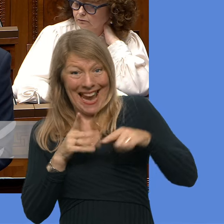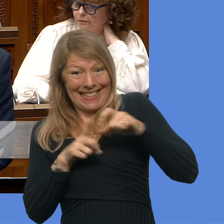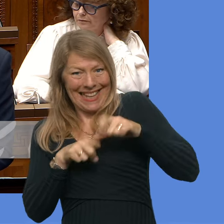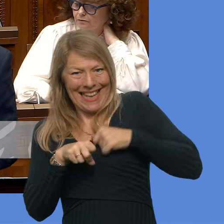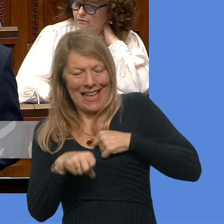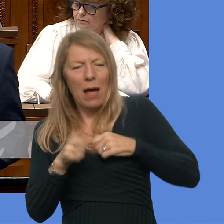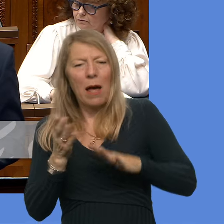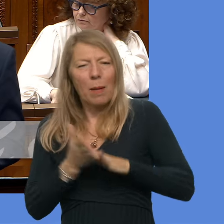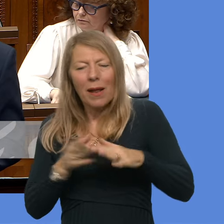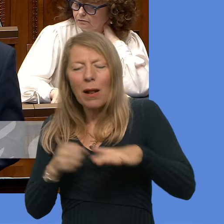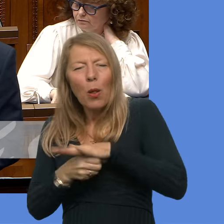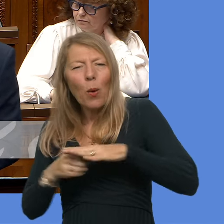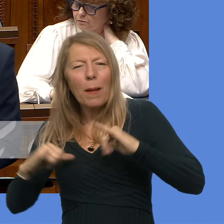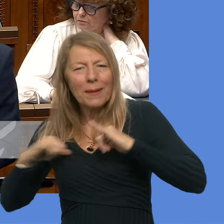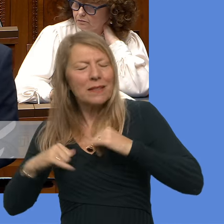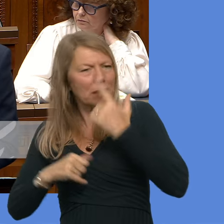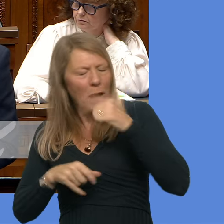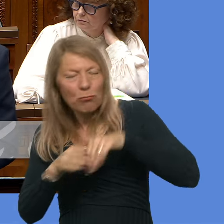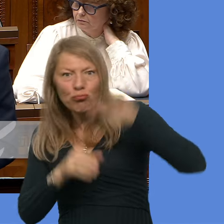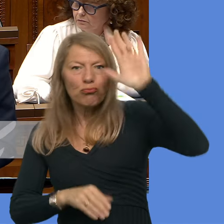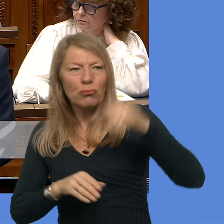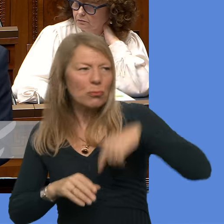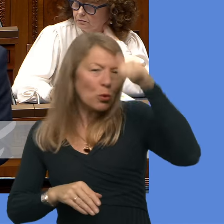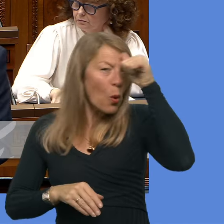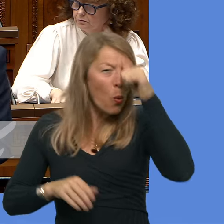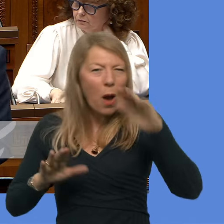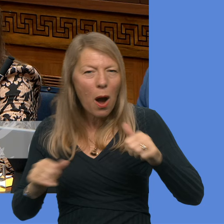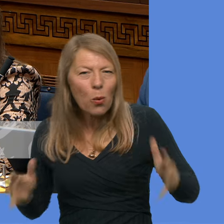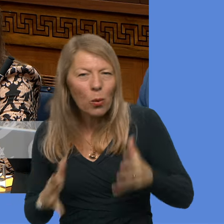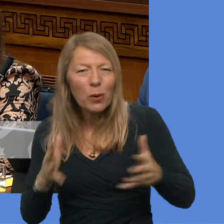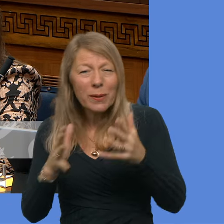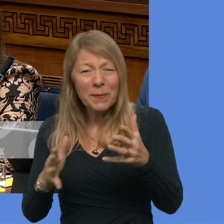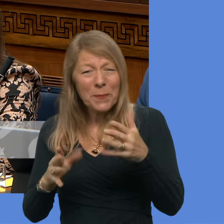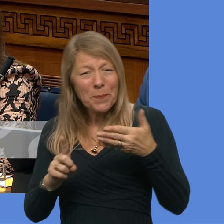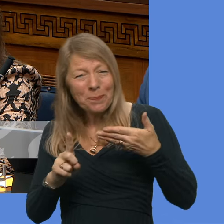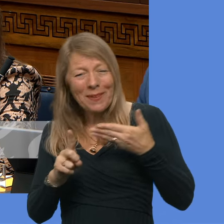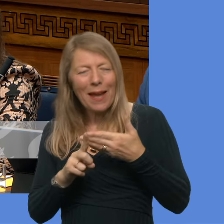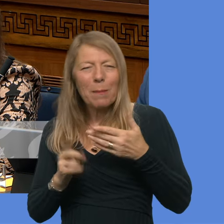for regeneration of our town and city centres, making our towns and cities more attractive for visitors and